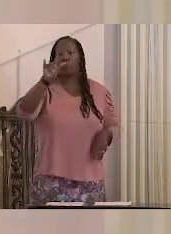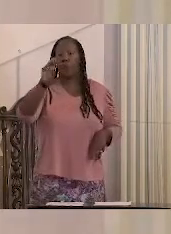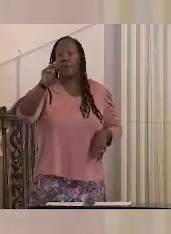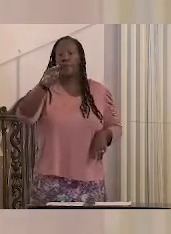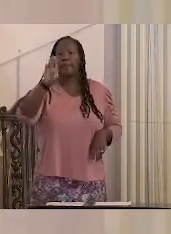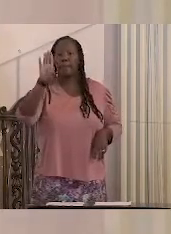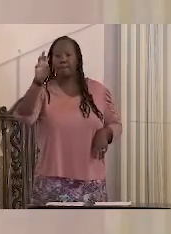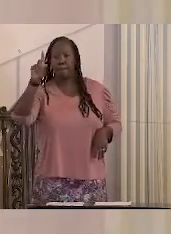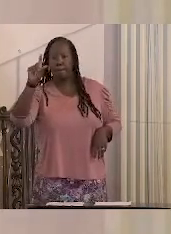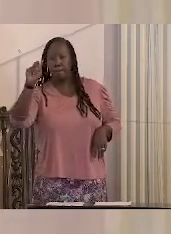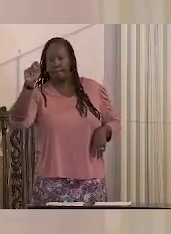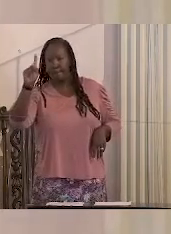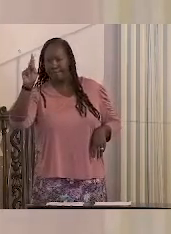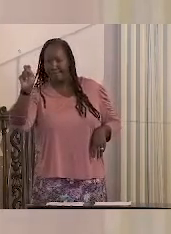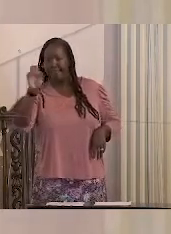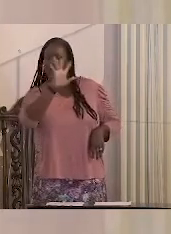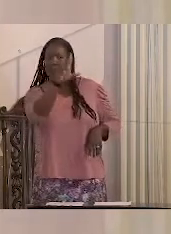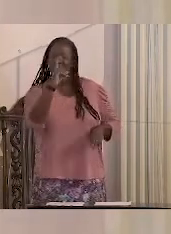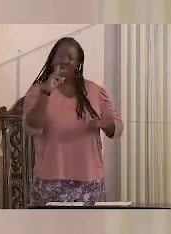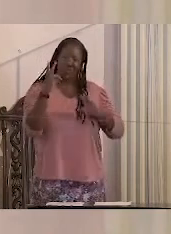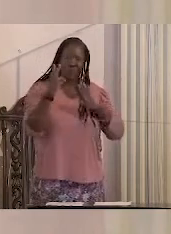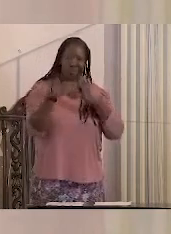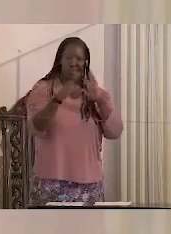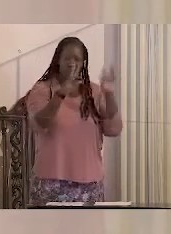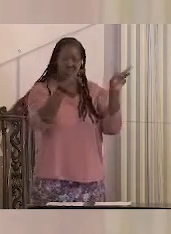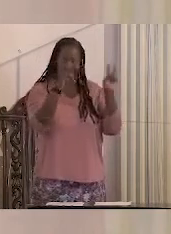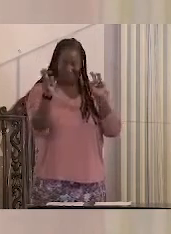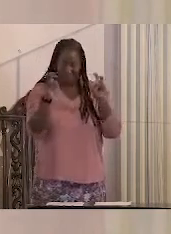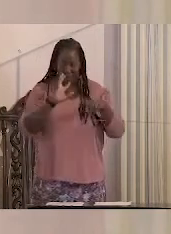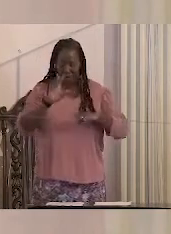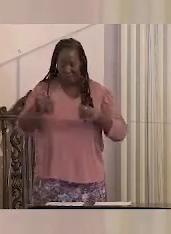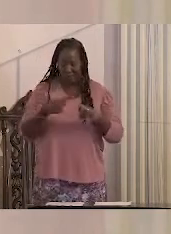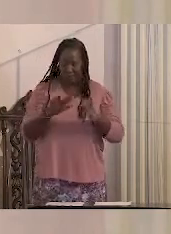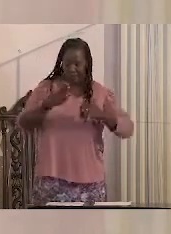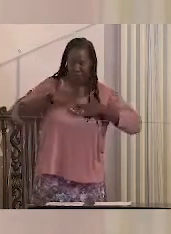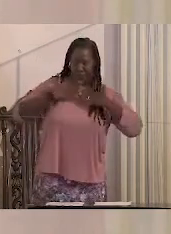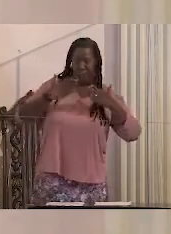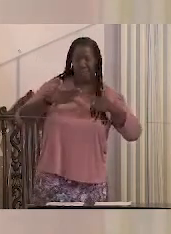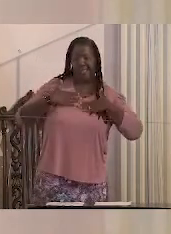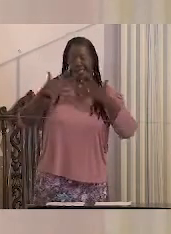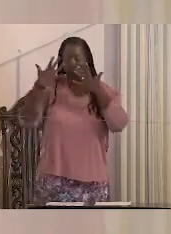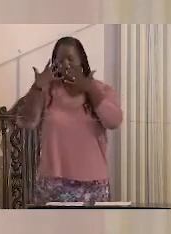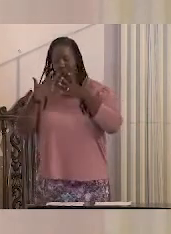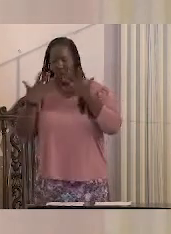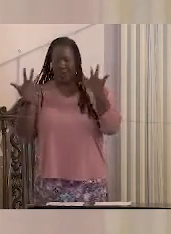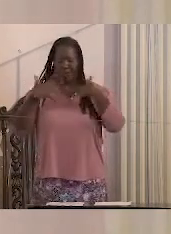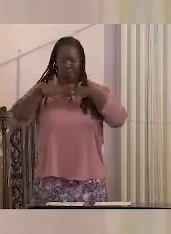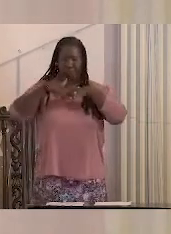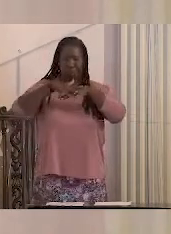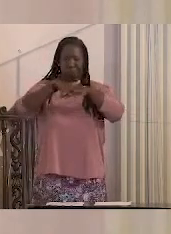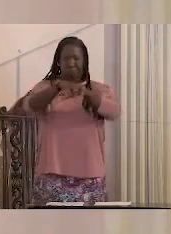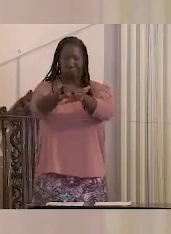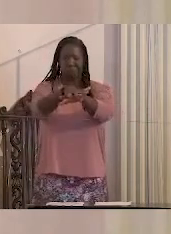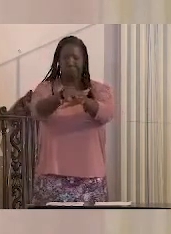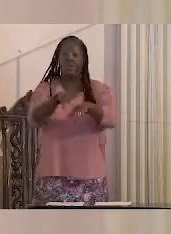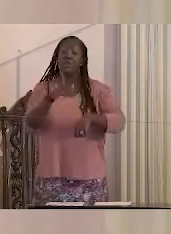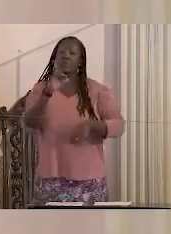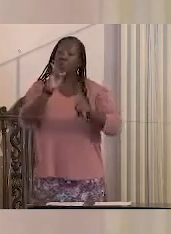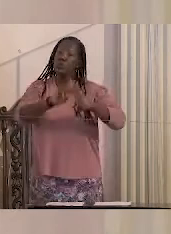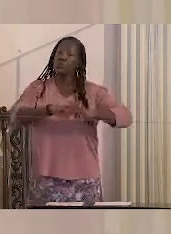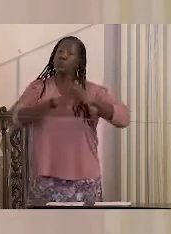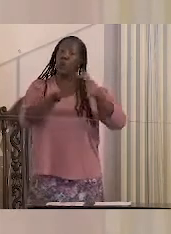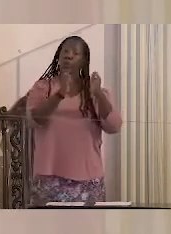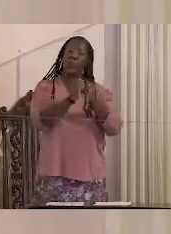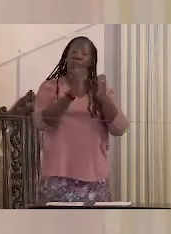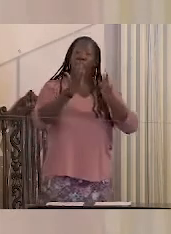woven fine. And so I want to begin our congregational and community concerns time with a joy and